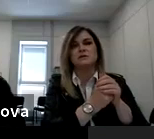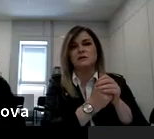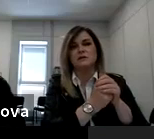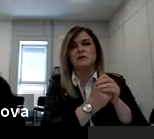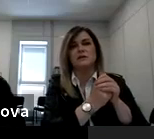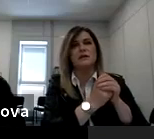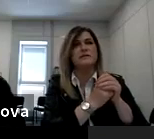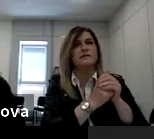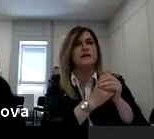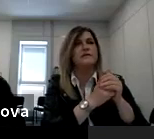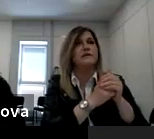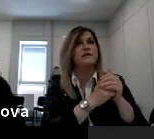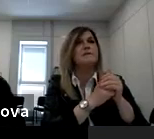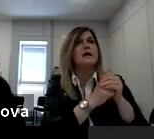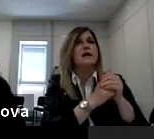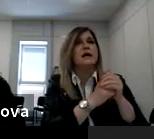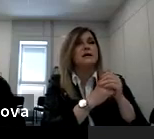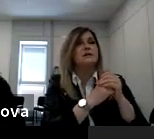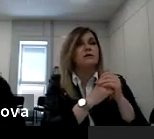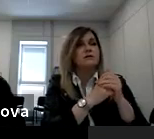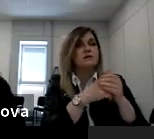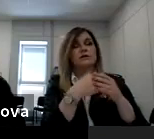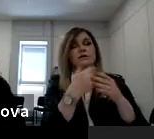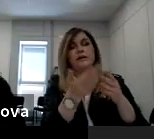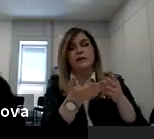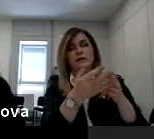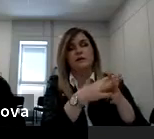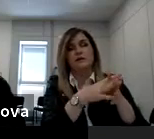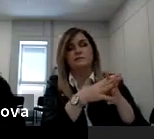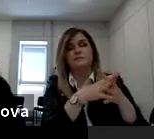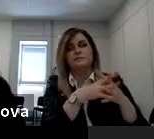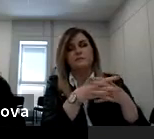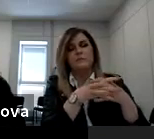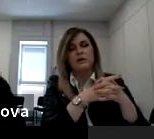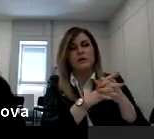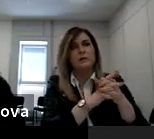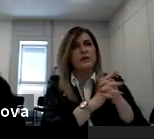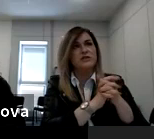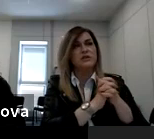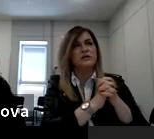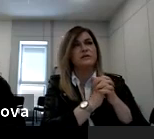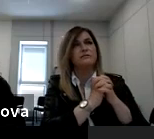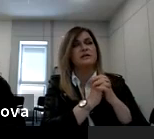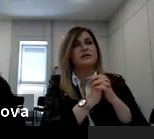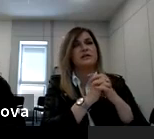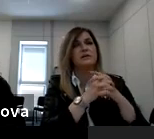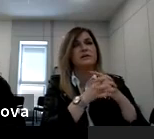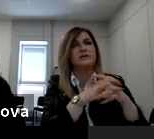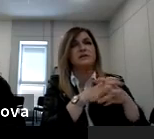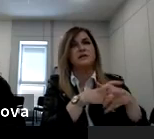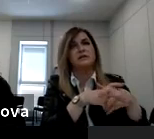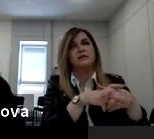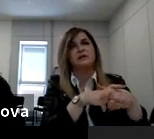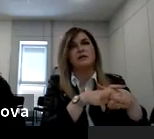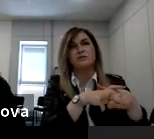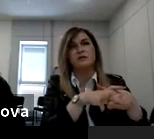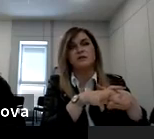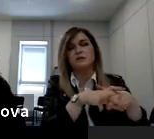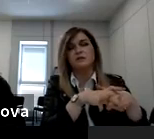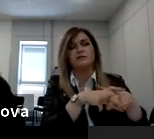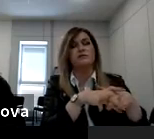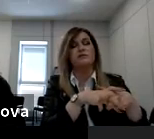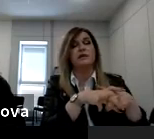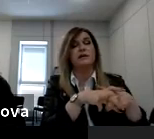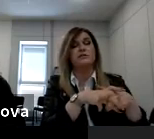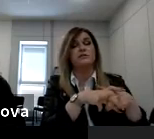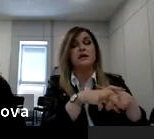cables, the lighting effect. And also what Uliana mentioned, the multi-chip LEDs. That means that each pixel